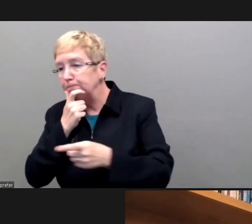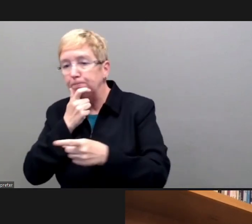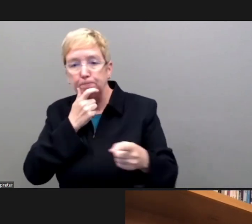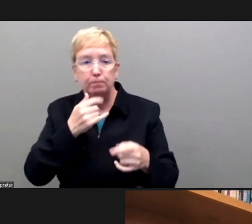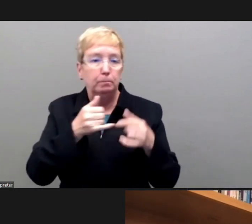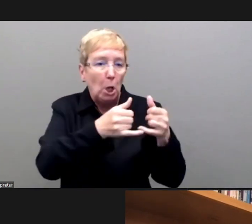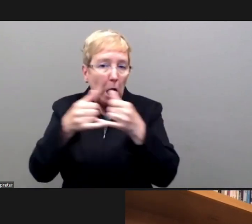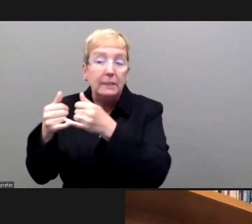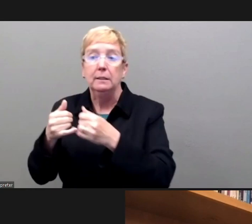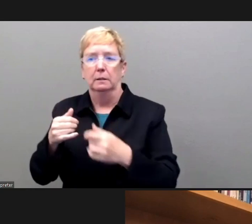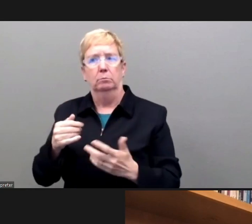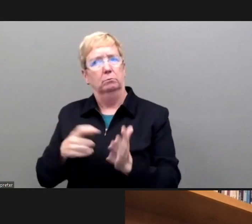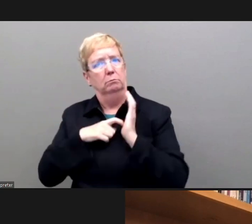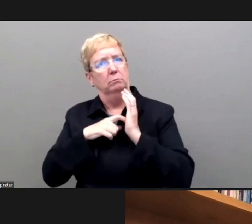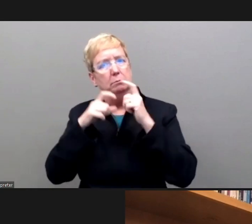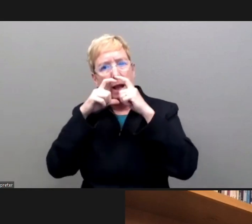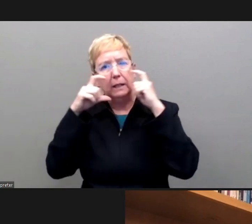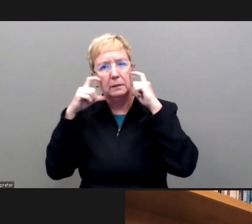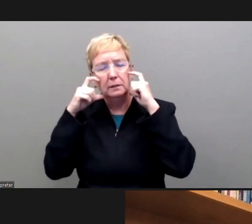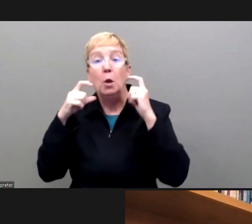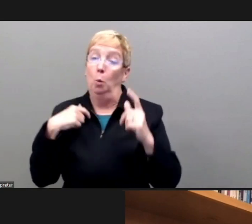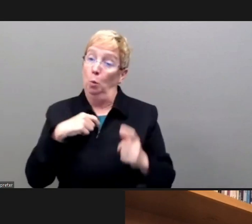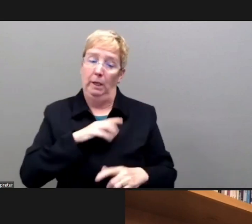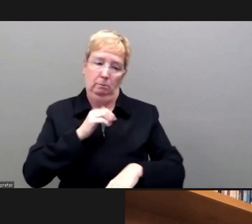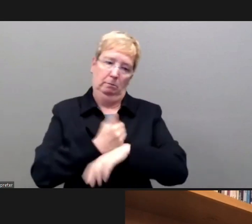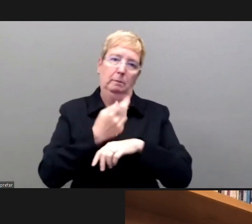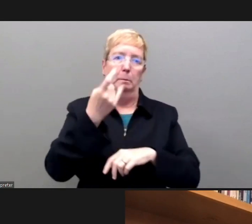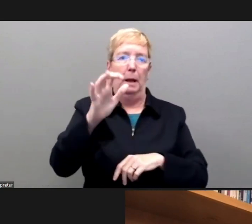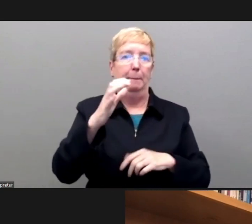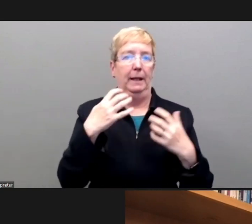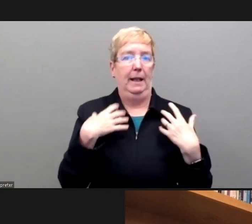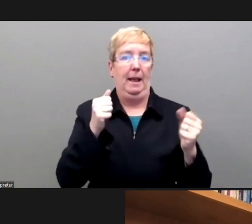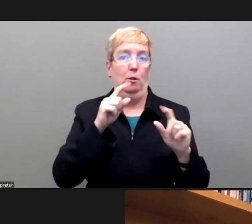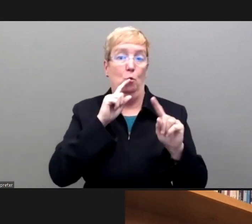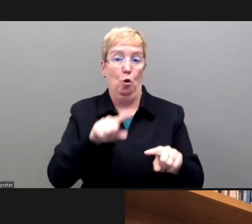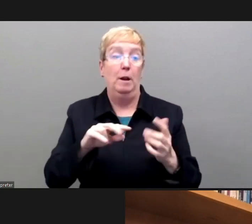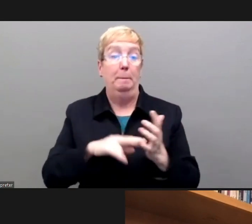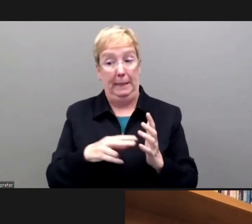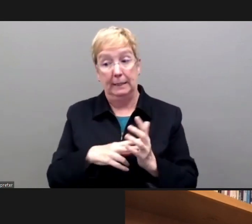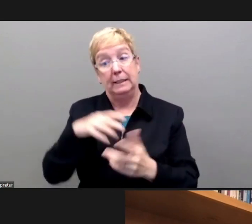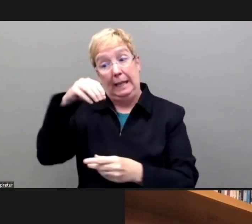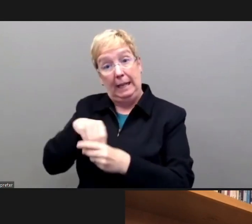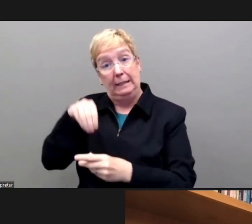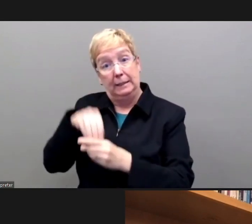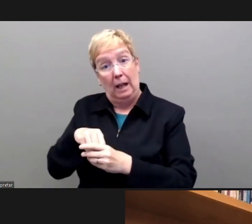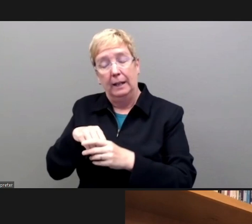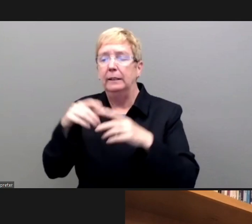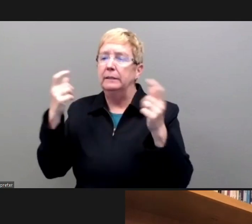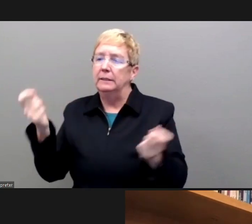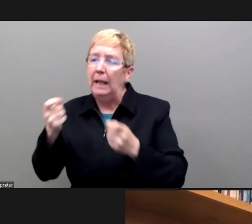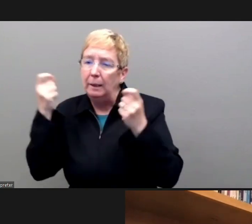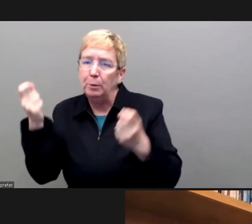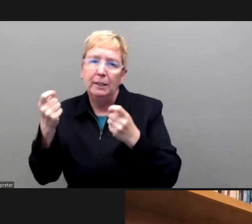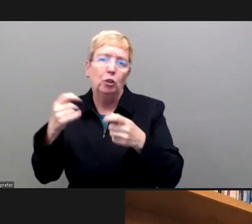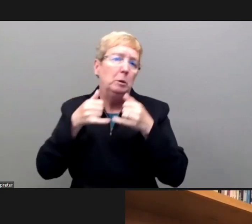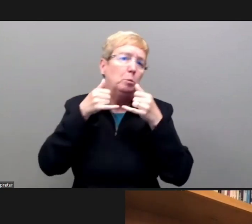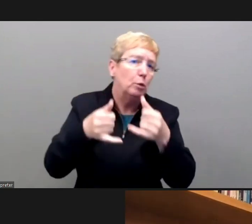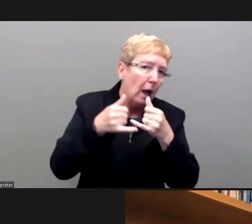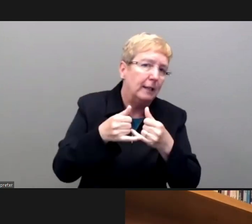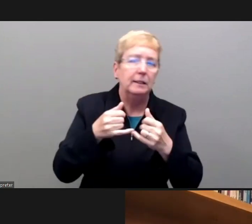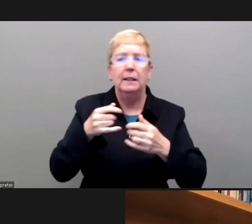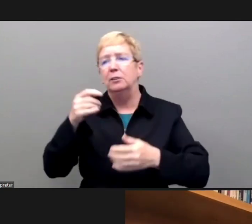powers about, because now we've put in a public health order, an indoor mask mandate. So any of those celebrations, any of those